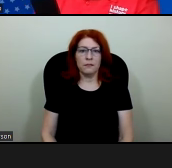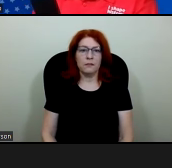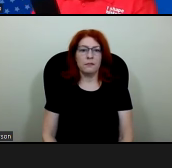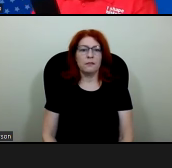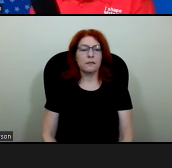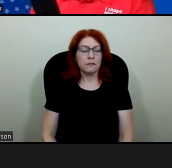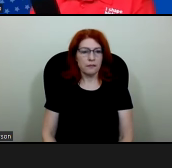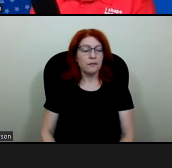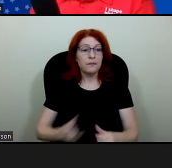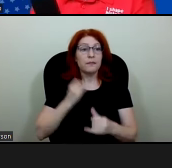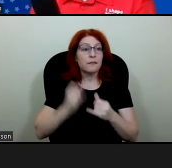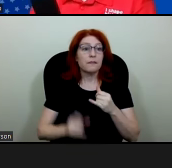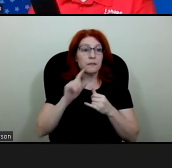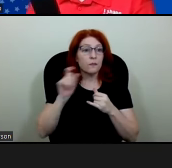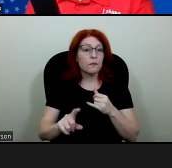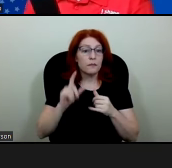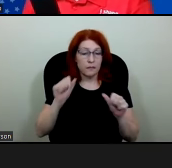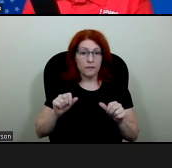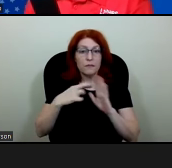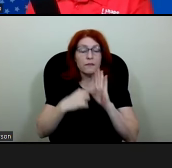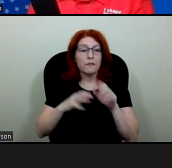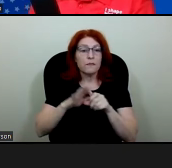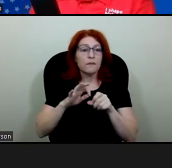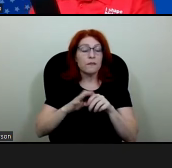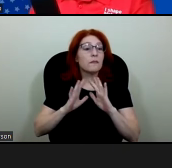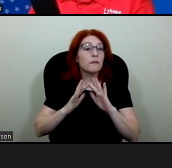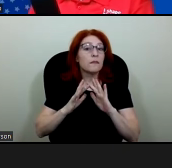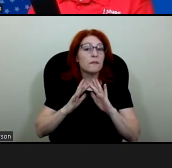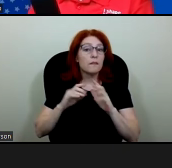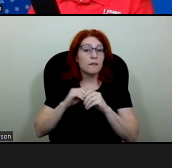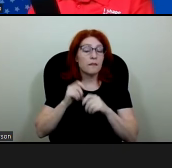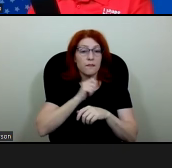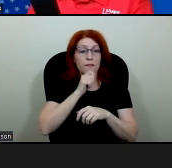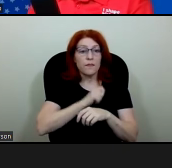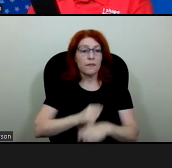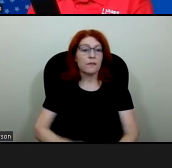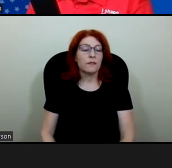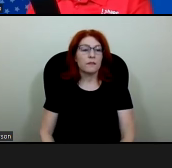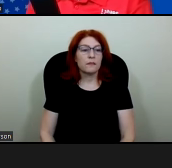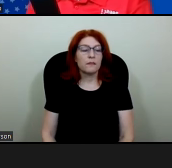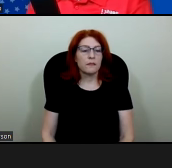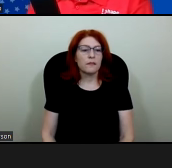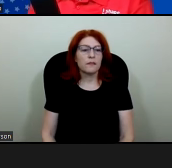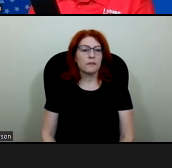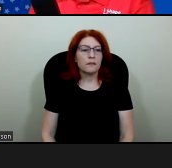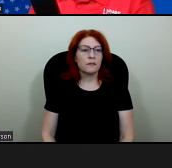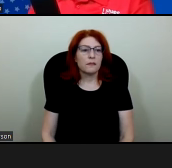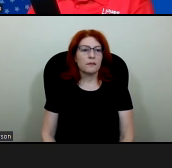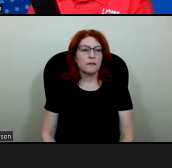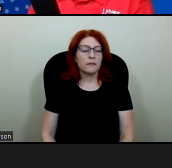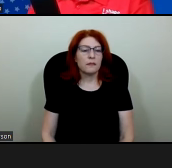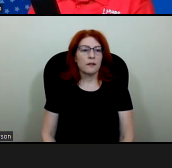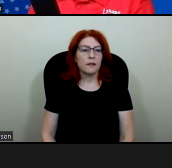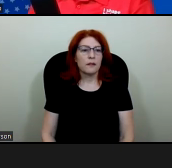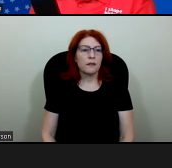All right. The final question, can you register to vote online in Arizona? True or false?